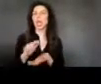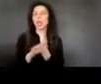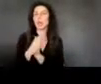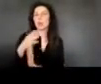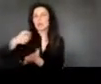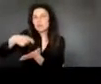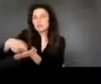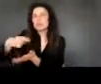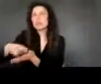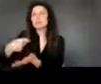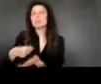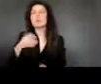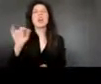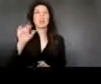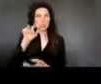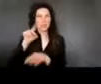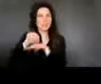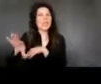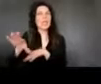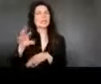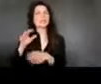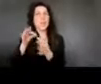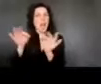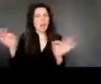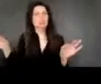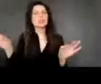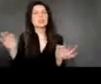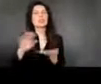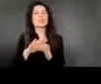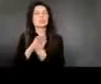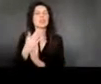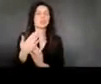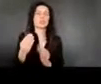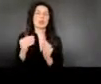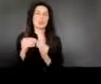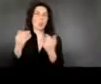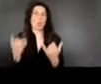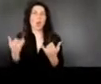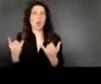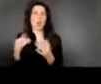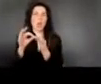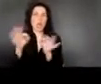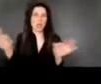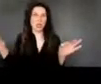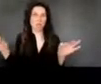progressive, modern Welsh language, working class community with a very strong literary culture.